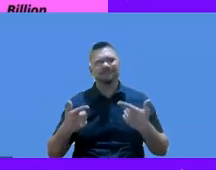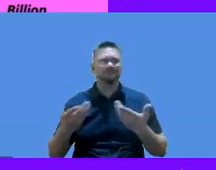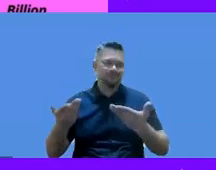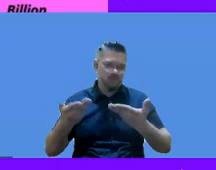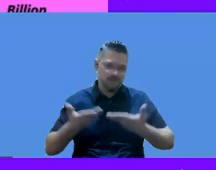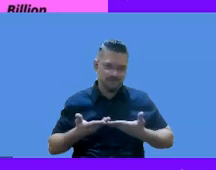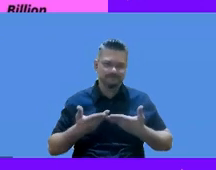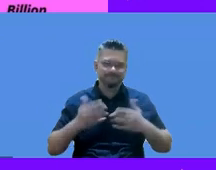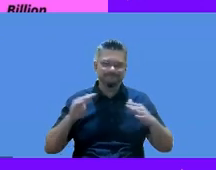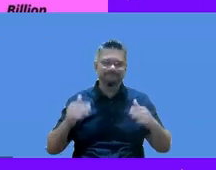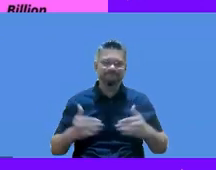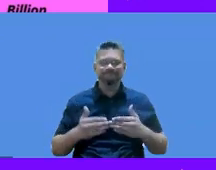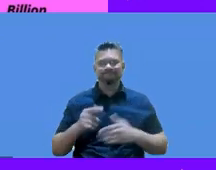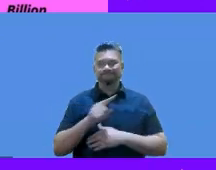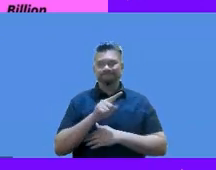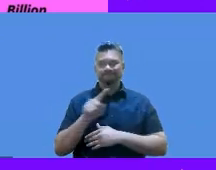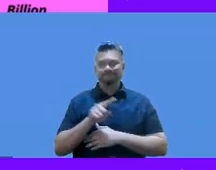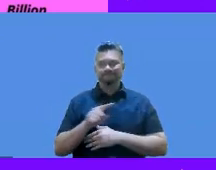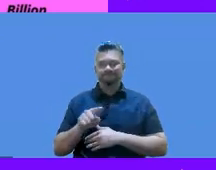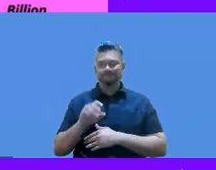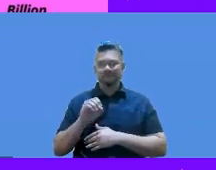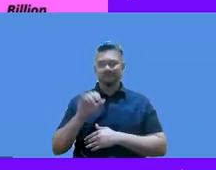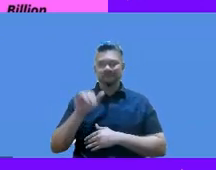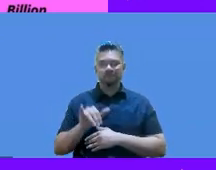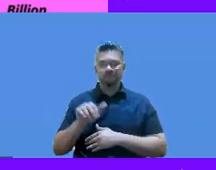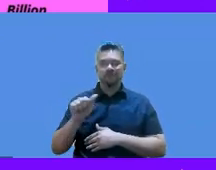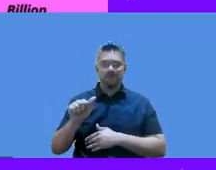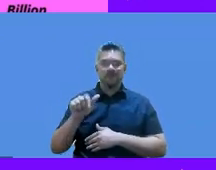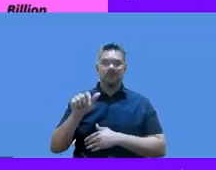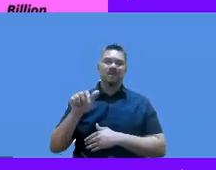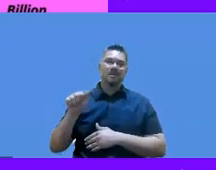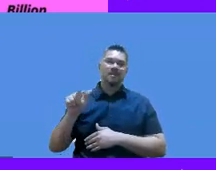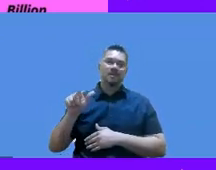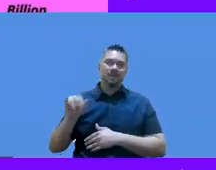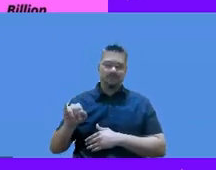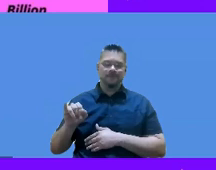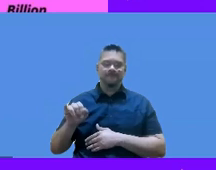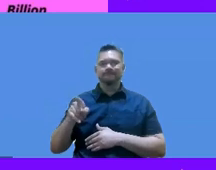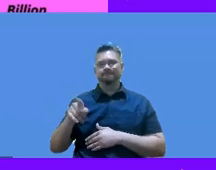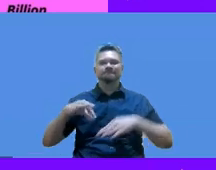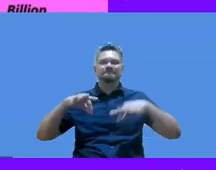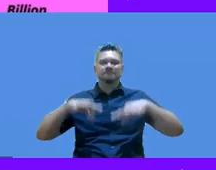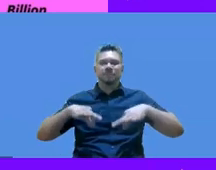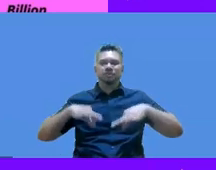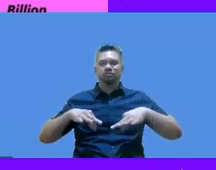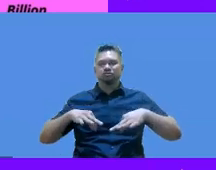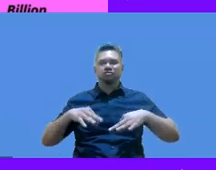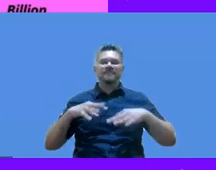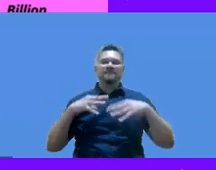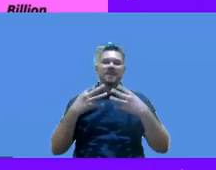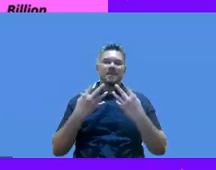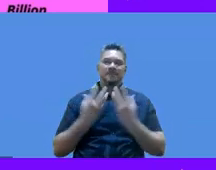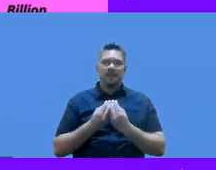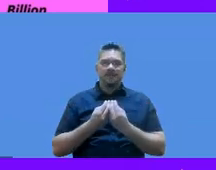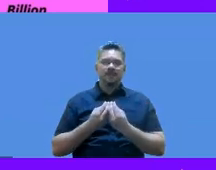Zoya Ali Rizvi, who is the Deputy Commissioner for Adolescent Health at the Ministry of Health and Family Welfare for the Government of India.